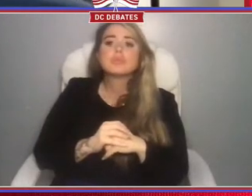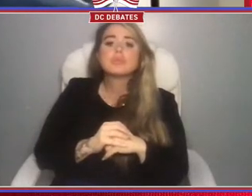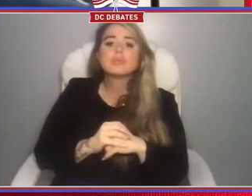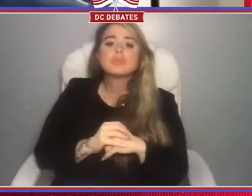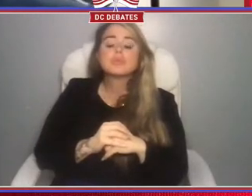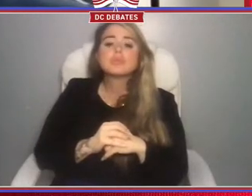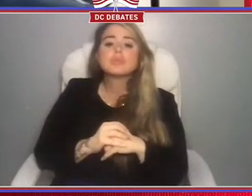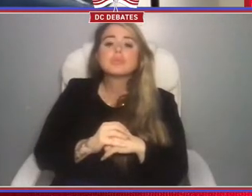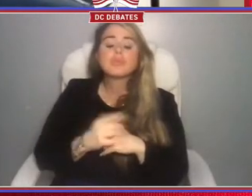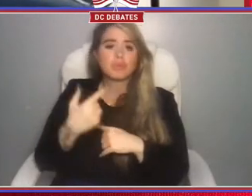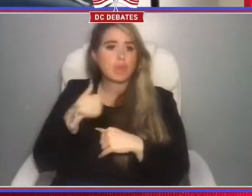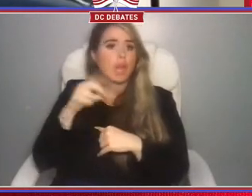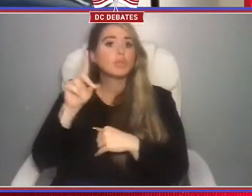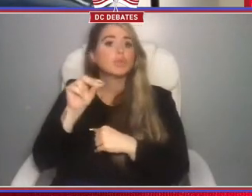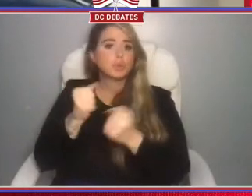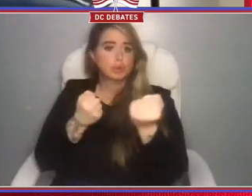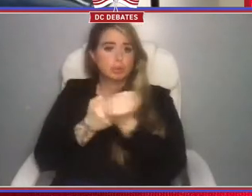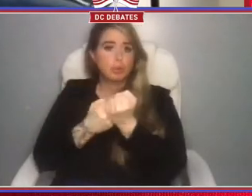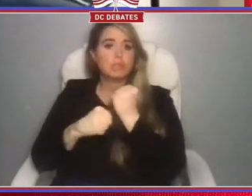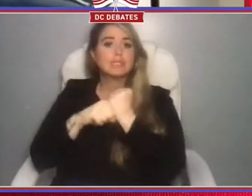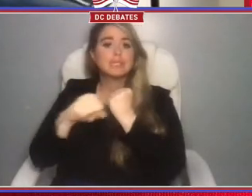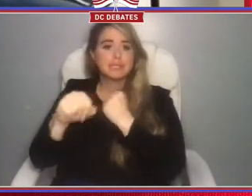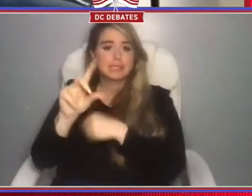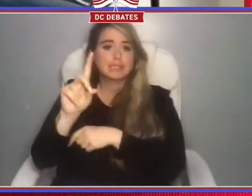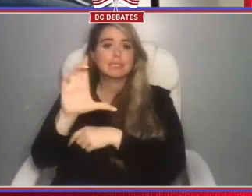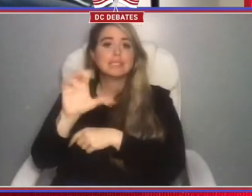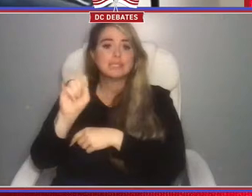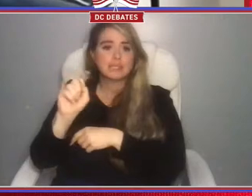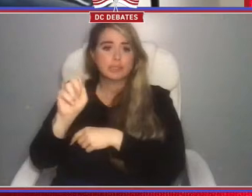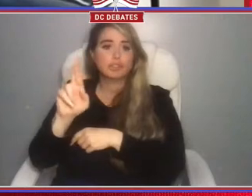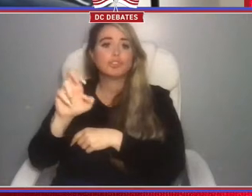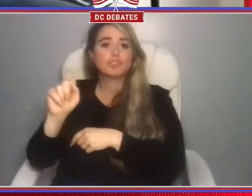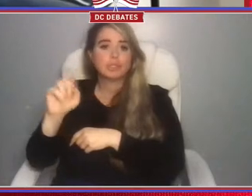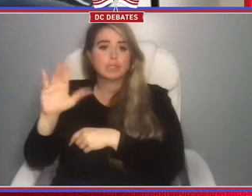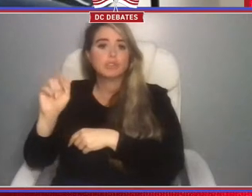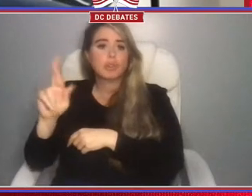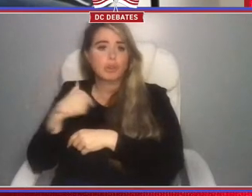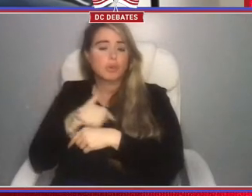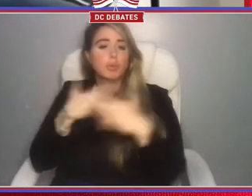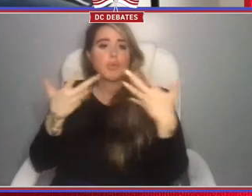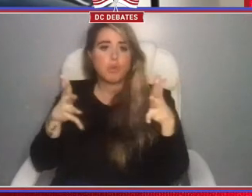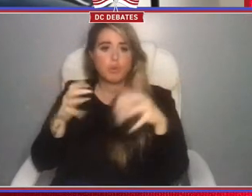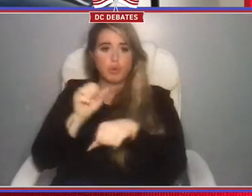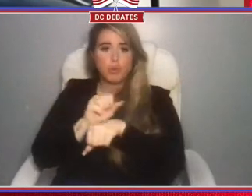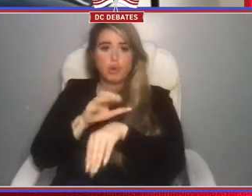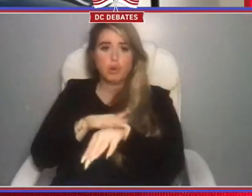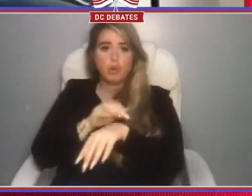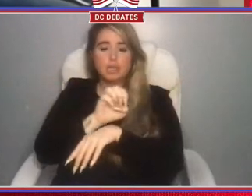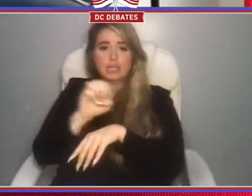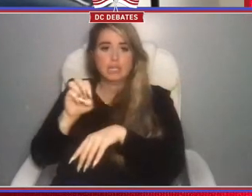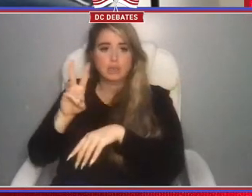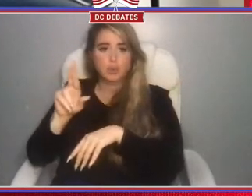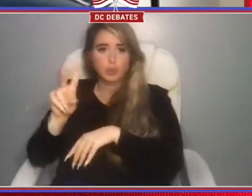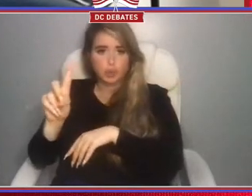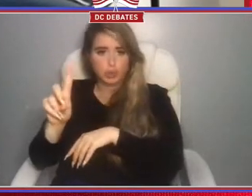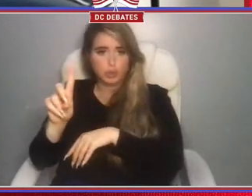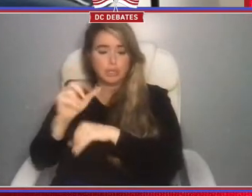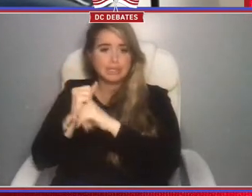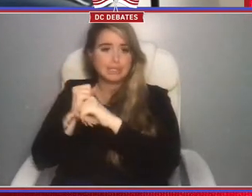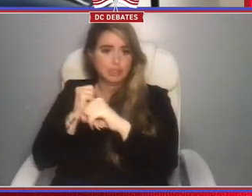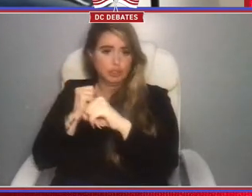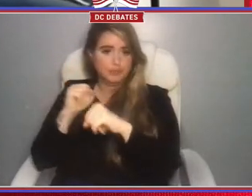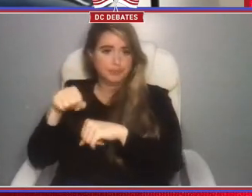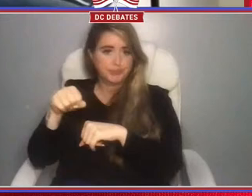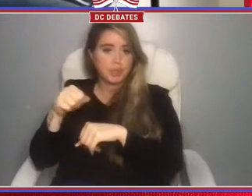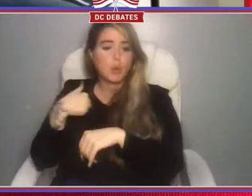I do support extending the D.C. streetcar. We are already working on the eastward extension, and we